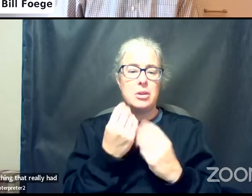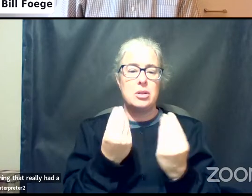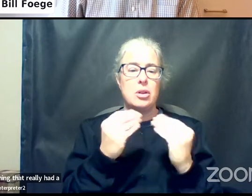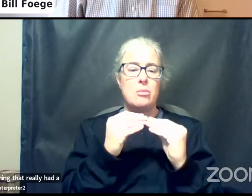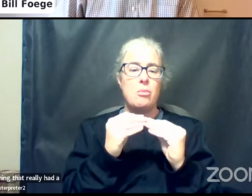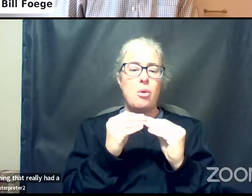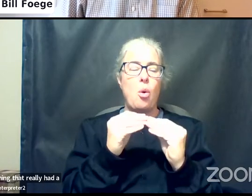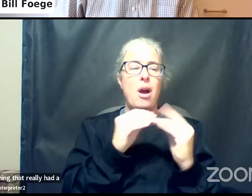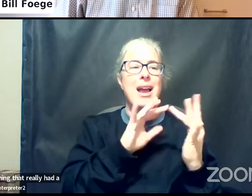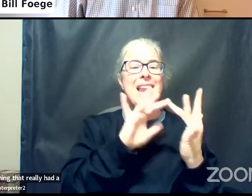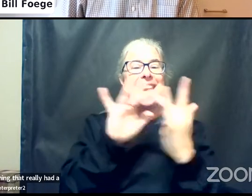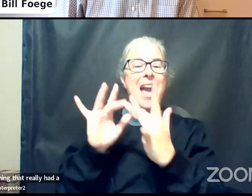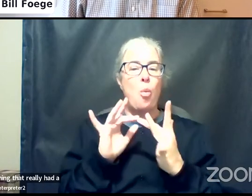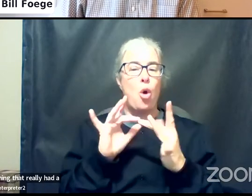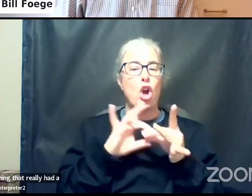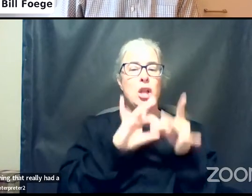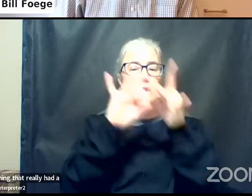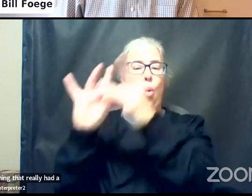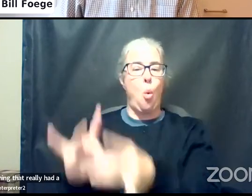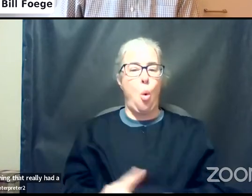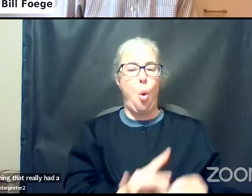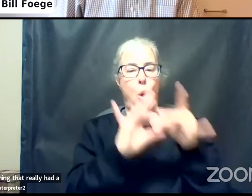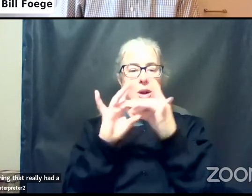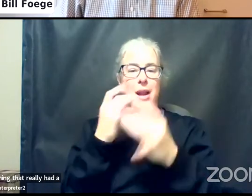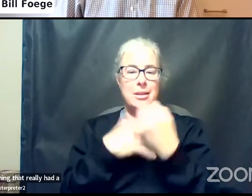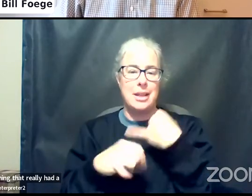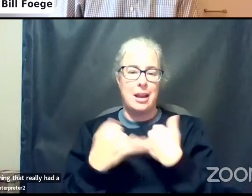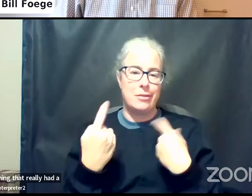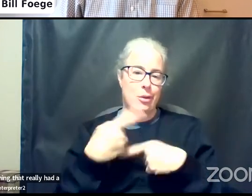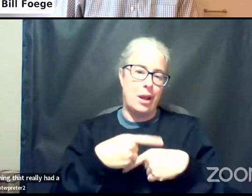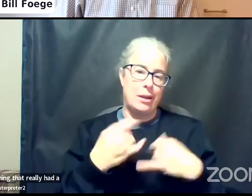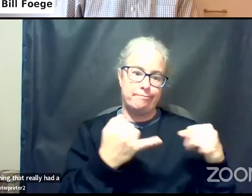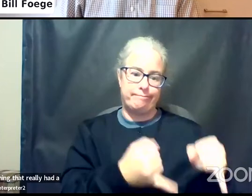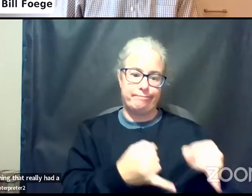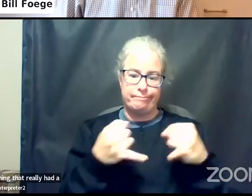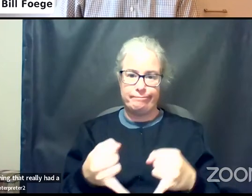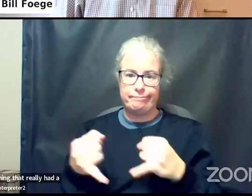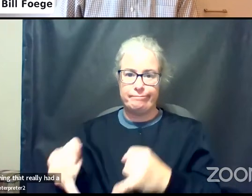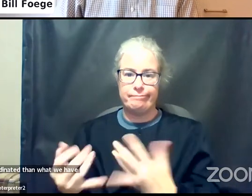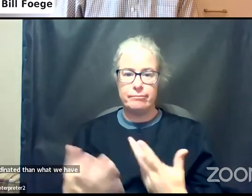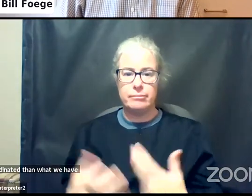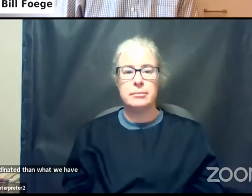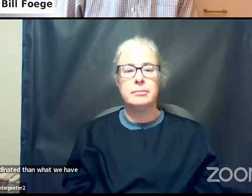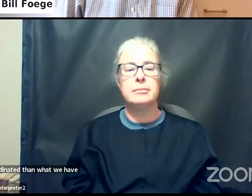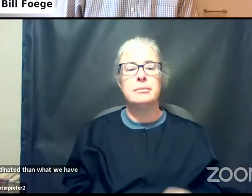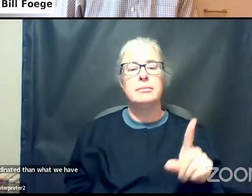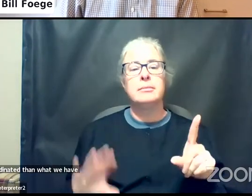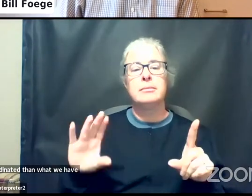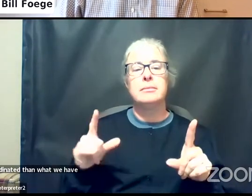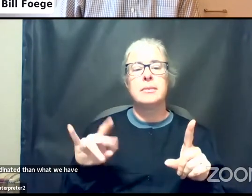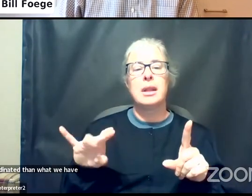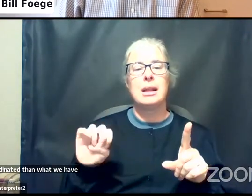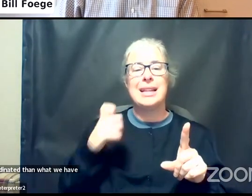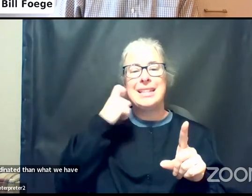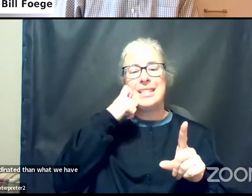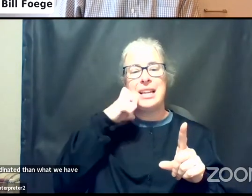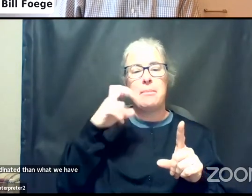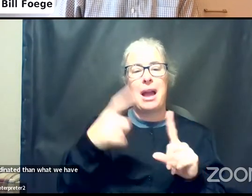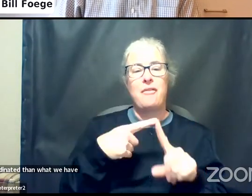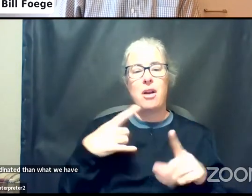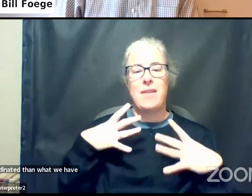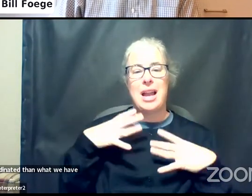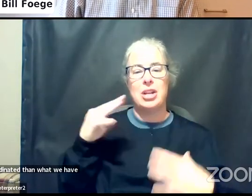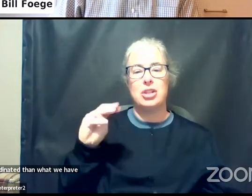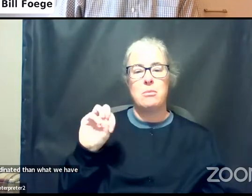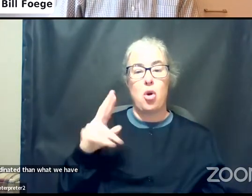a network that is coordinated than what we have today so I just got back um actually from vacation in